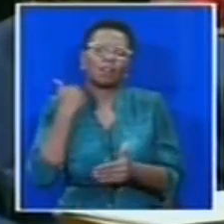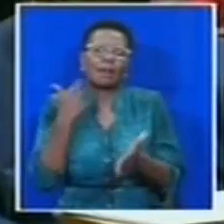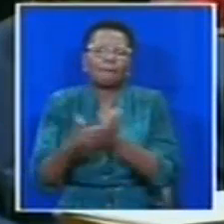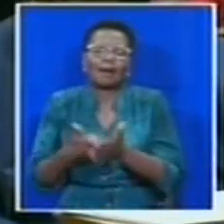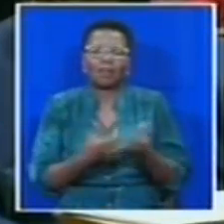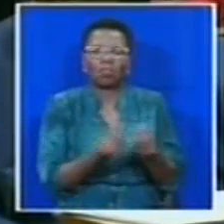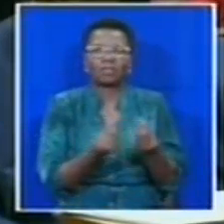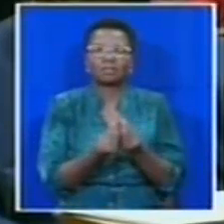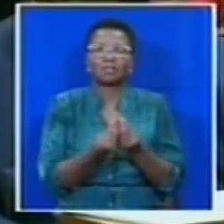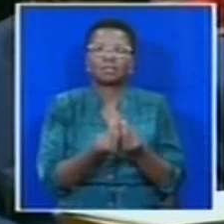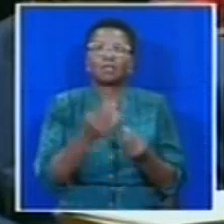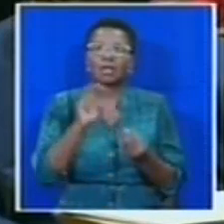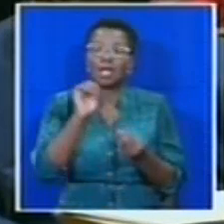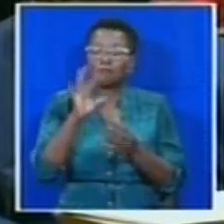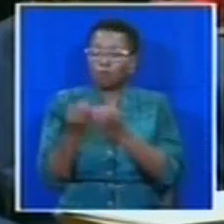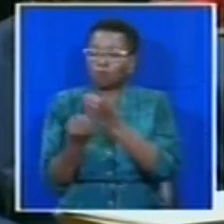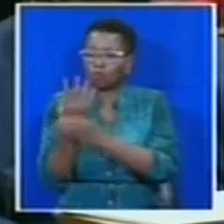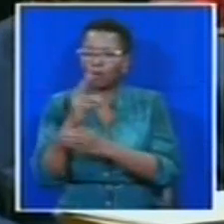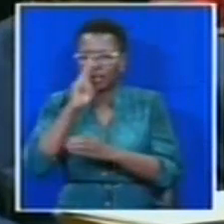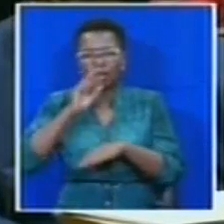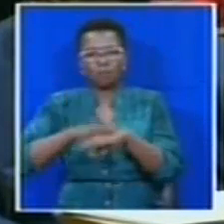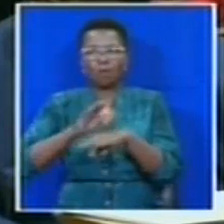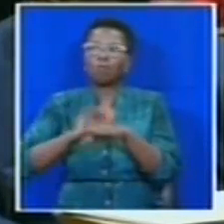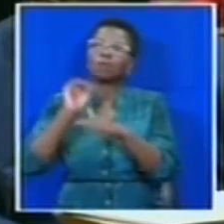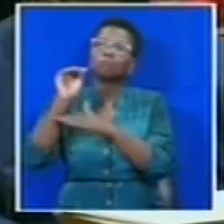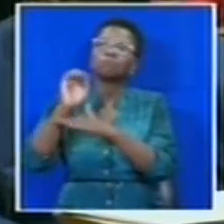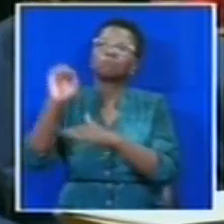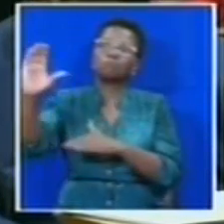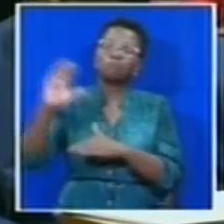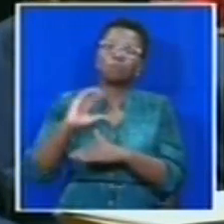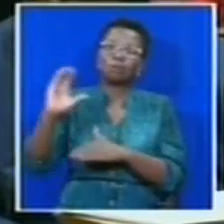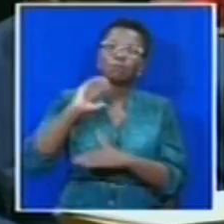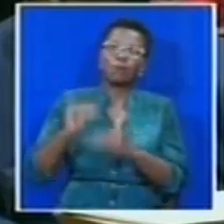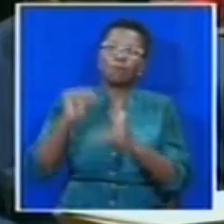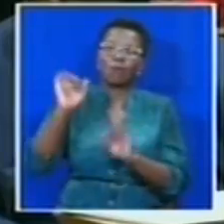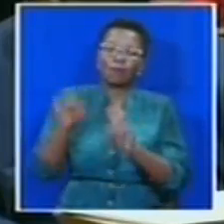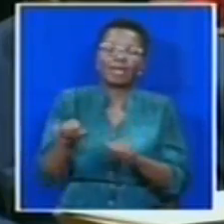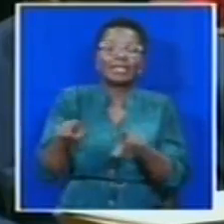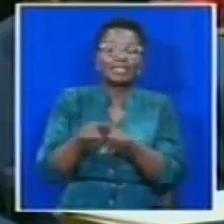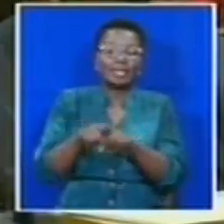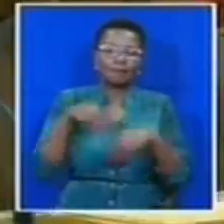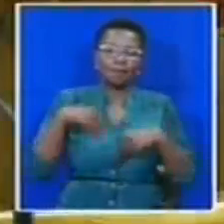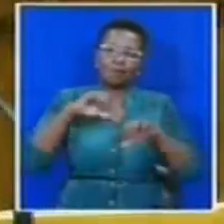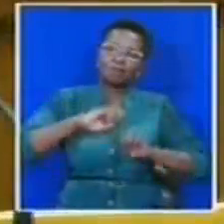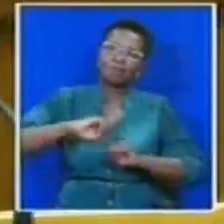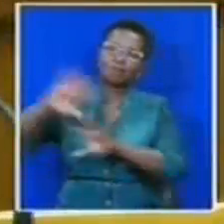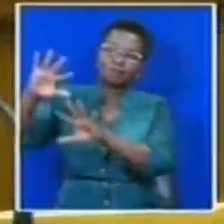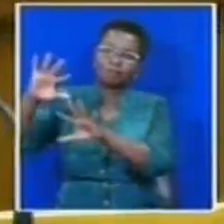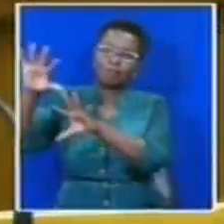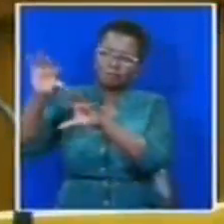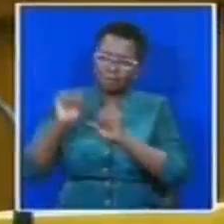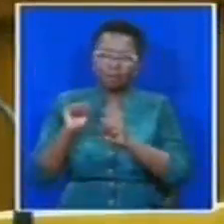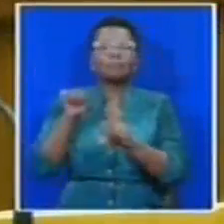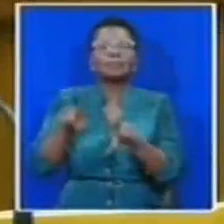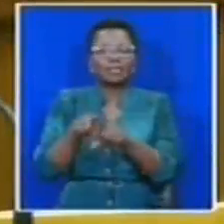concerted efforts to improve the investment environment, particularly for export-orientated and more